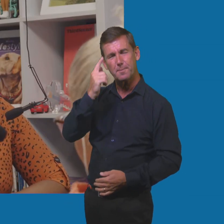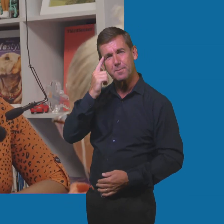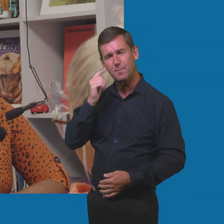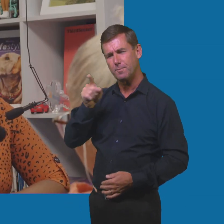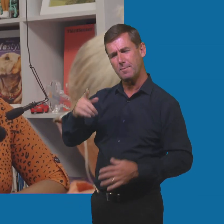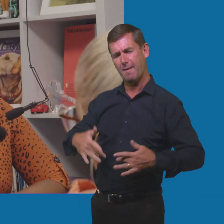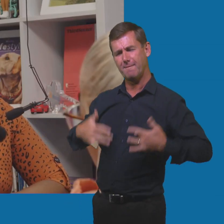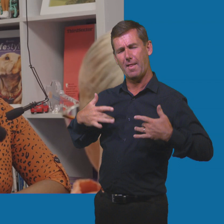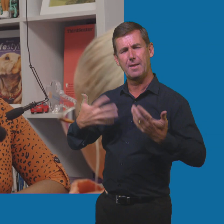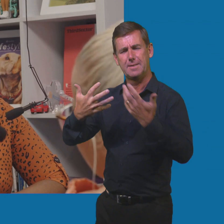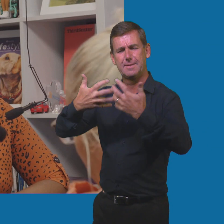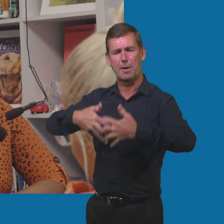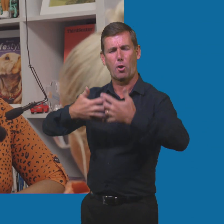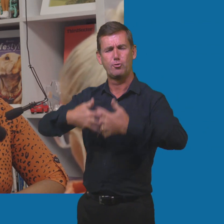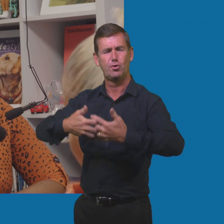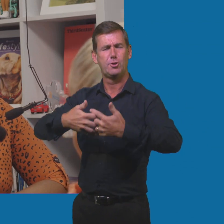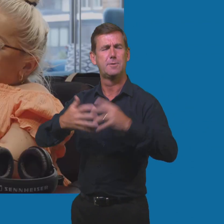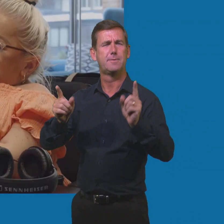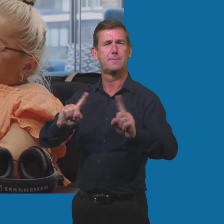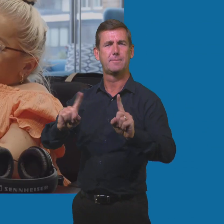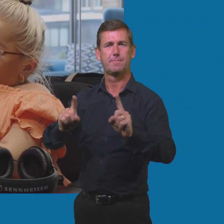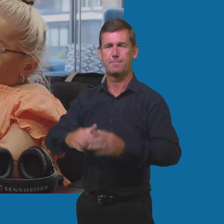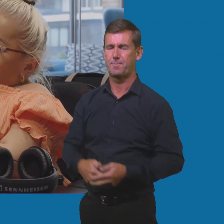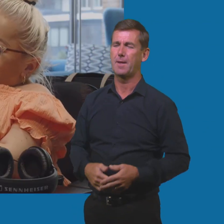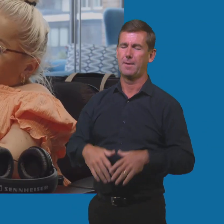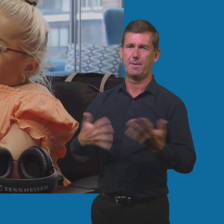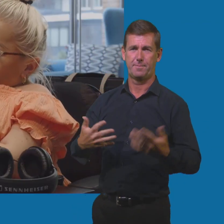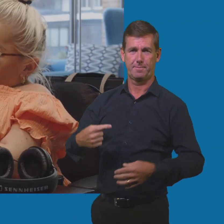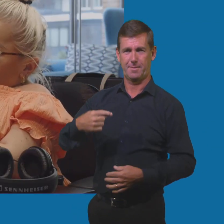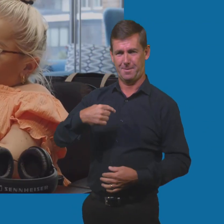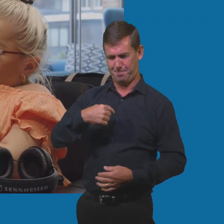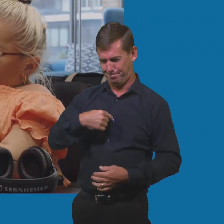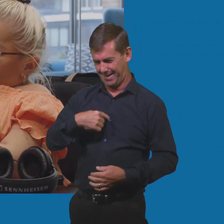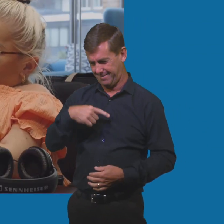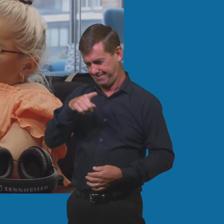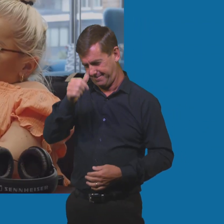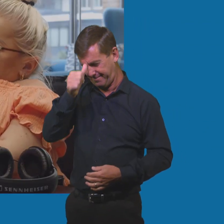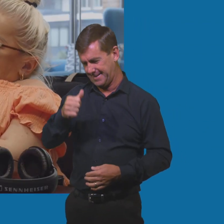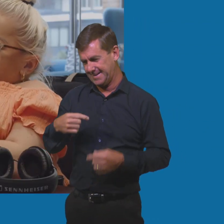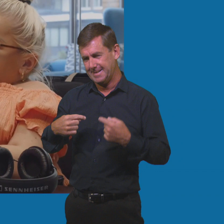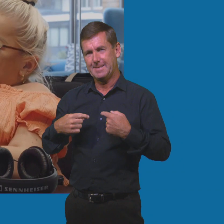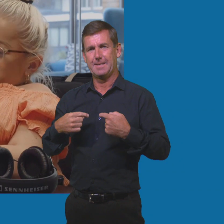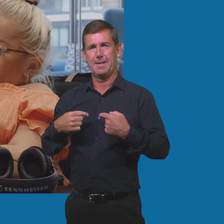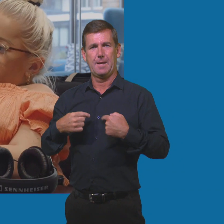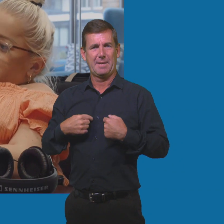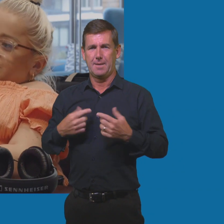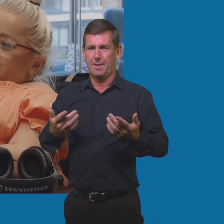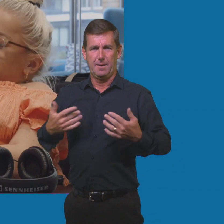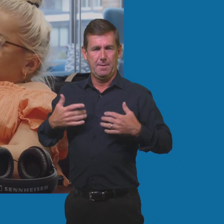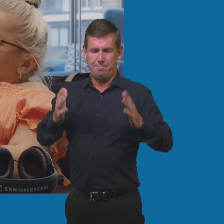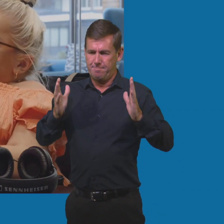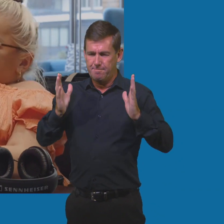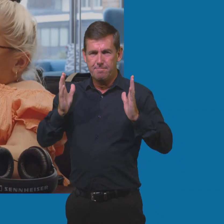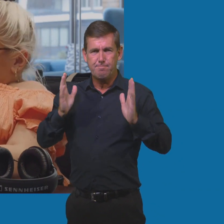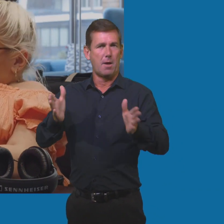about technology? Wow. So, I am absolutely one of those people who has to have